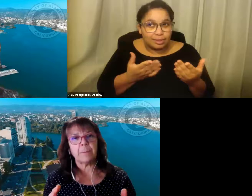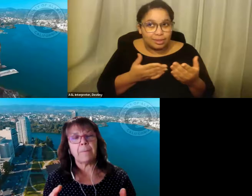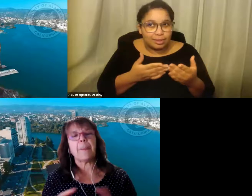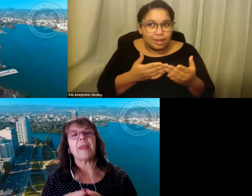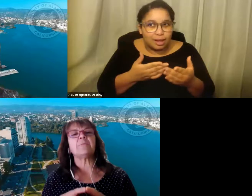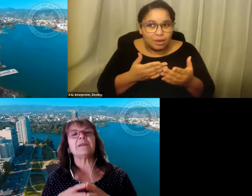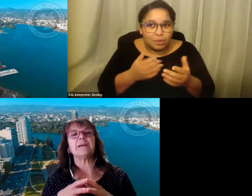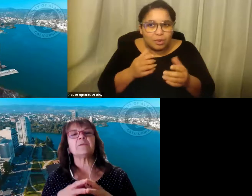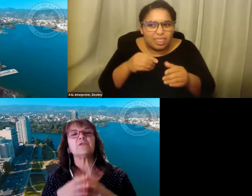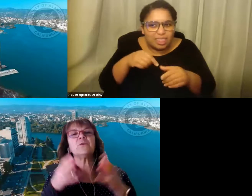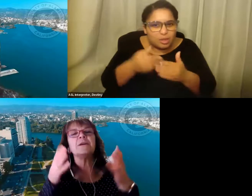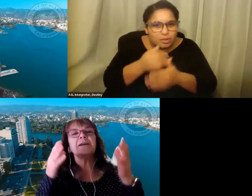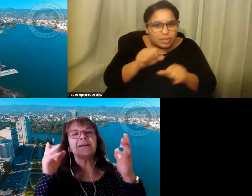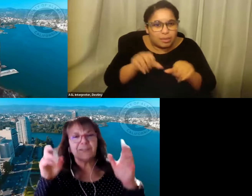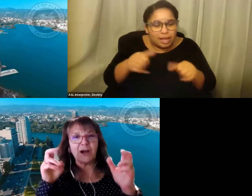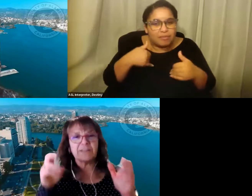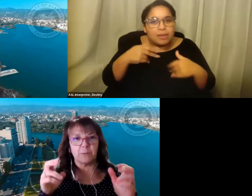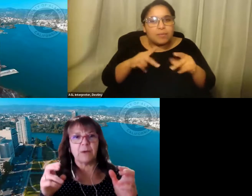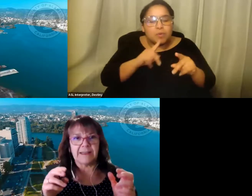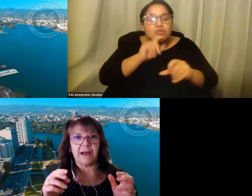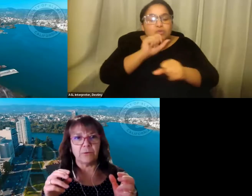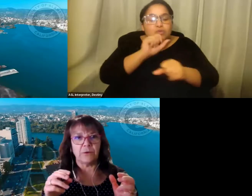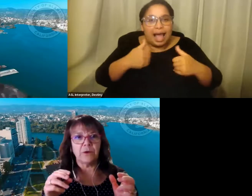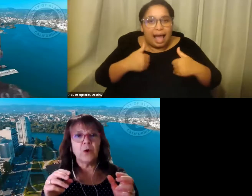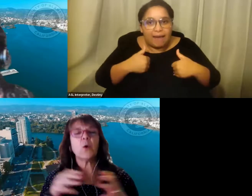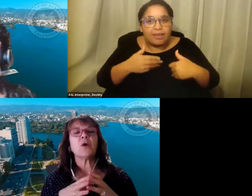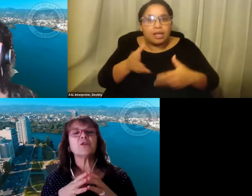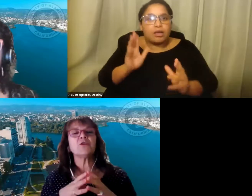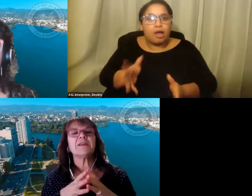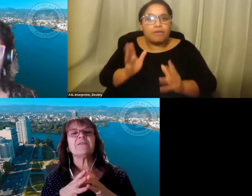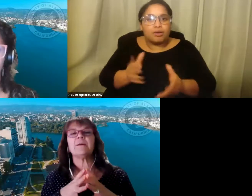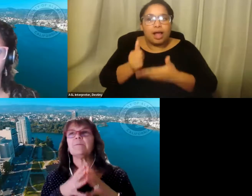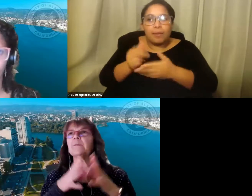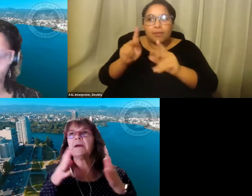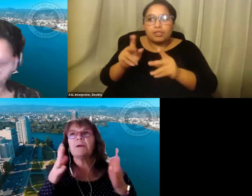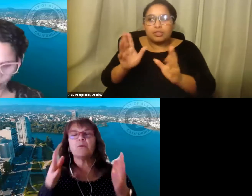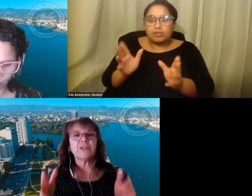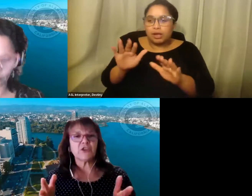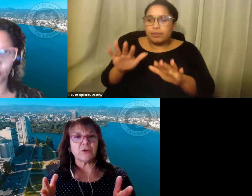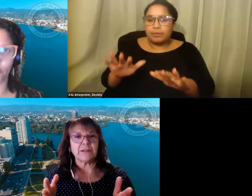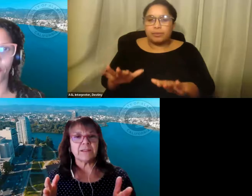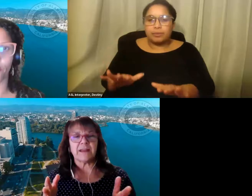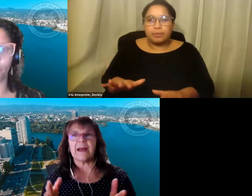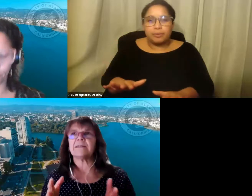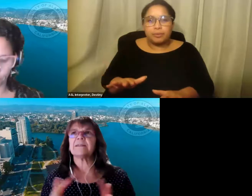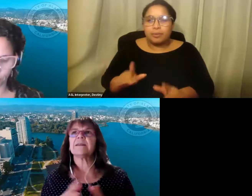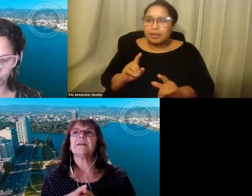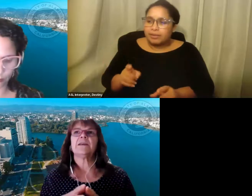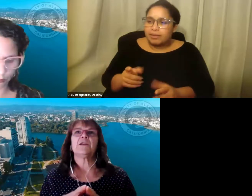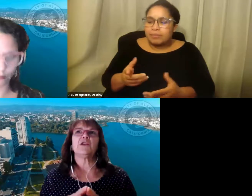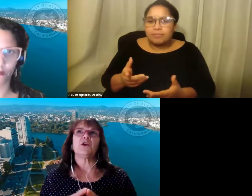conversation and be able to talk someone down, or to give them reassurance